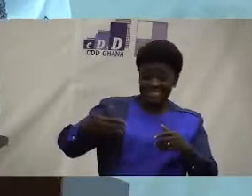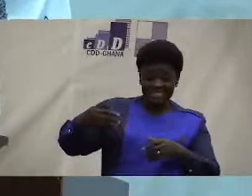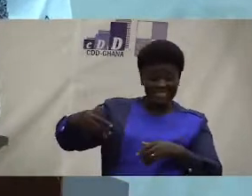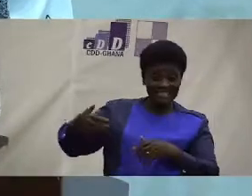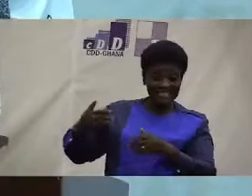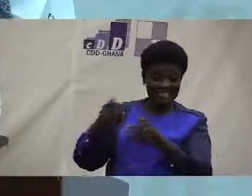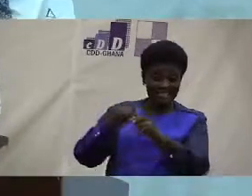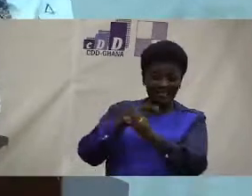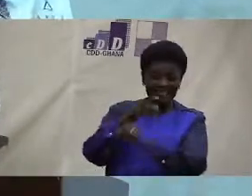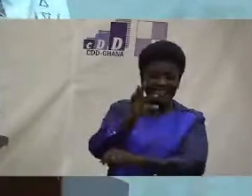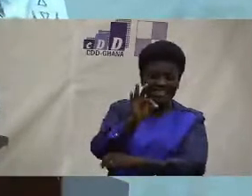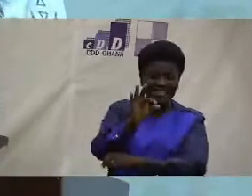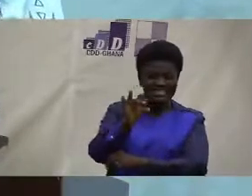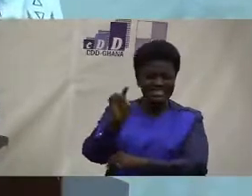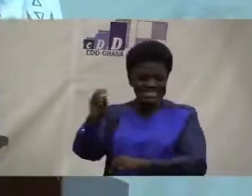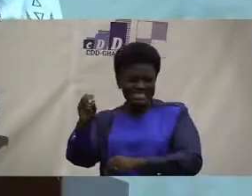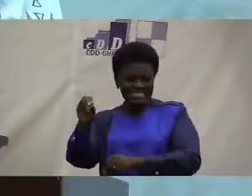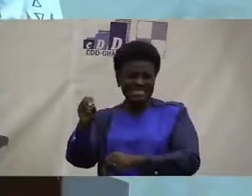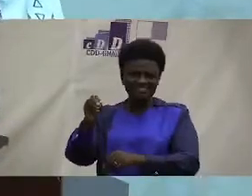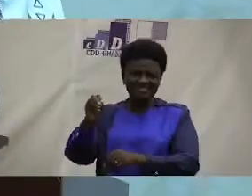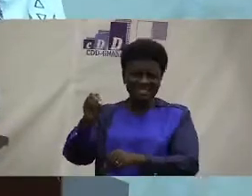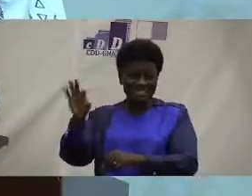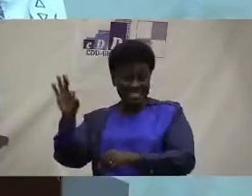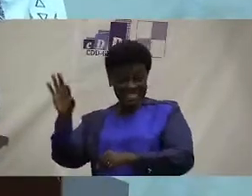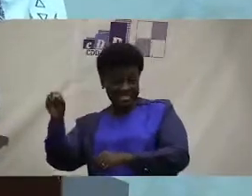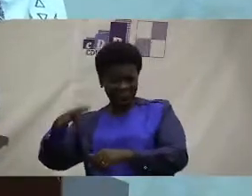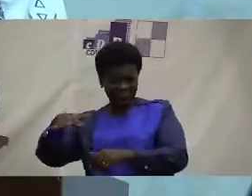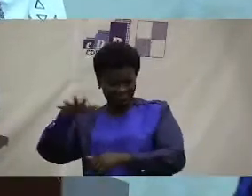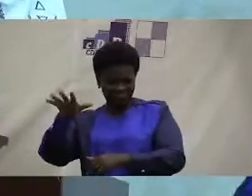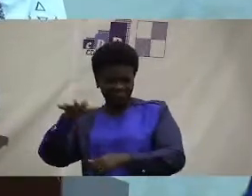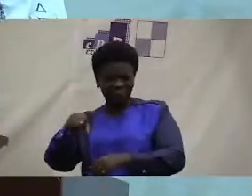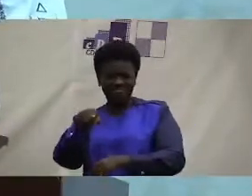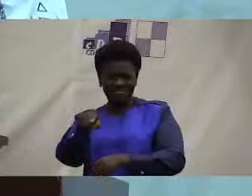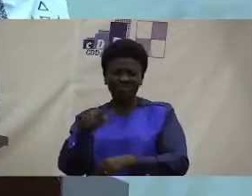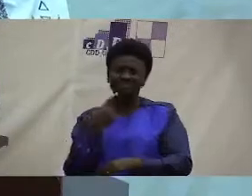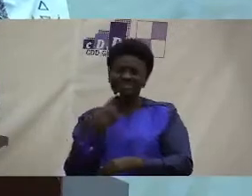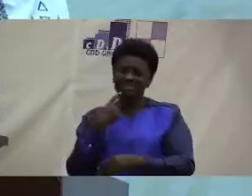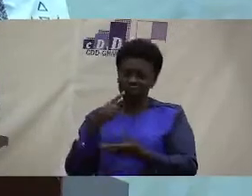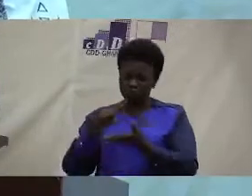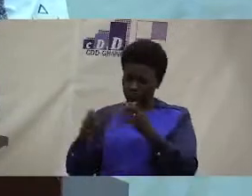1990s, some of the more vibrant civil society